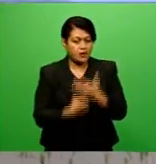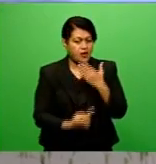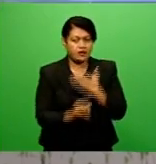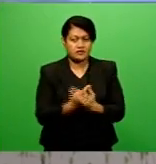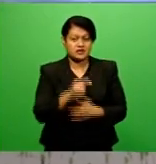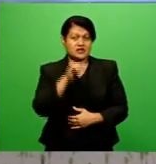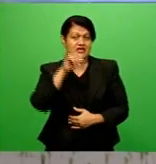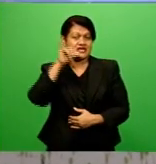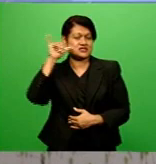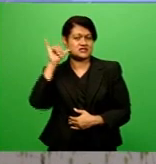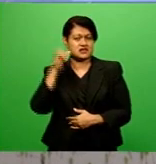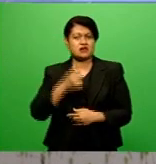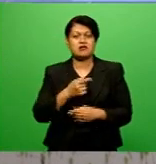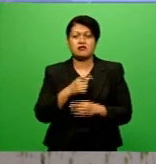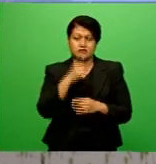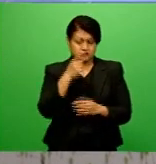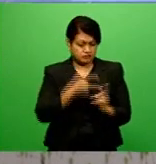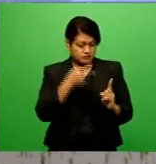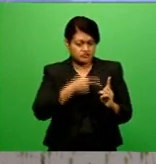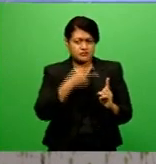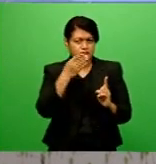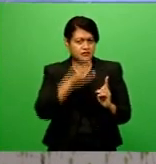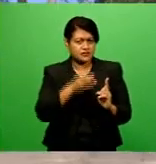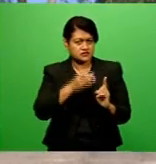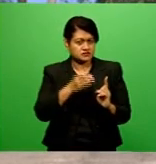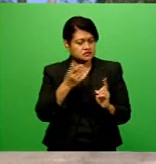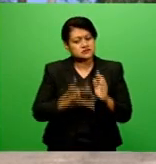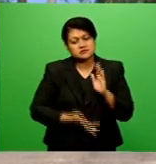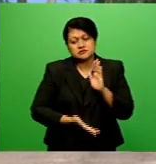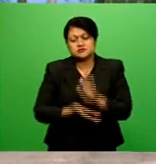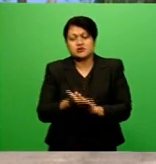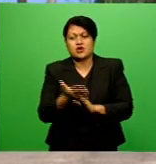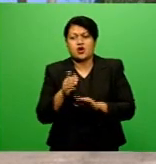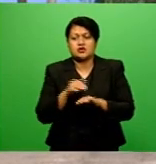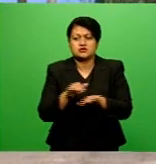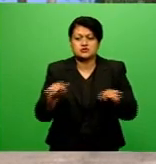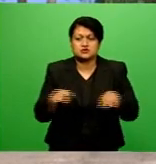when the victim had gone swimming in the Tautaua River. When he